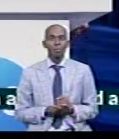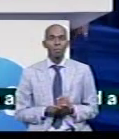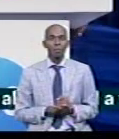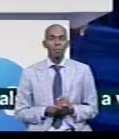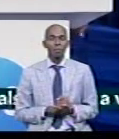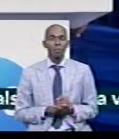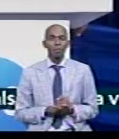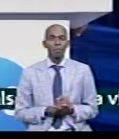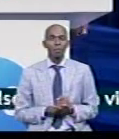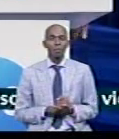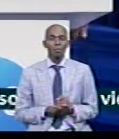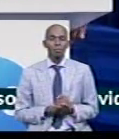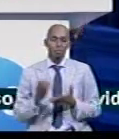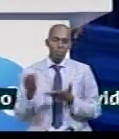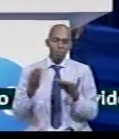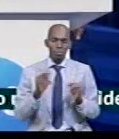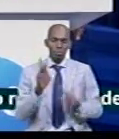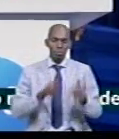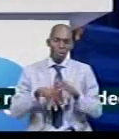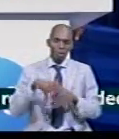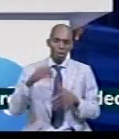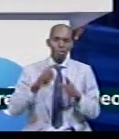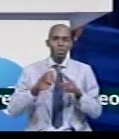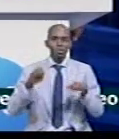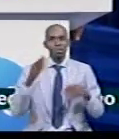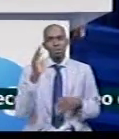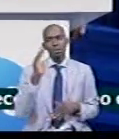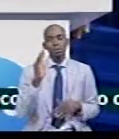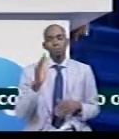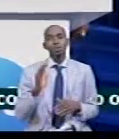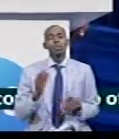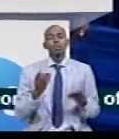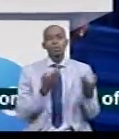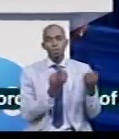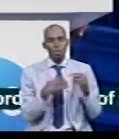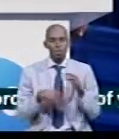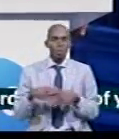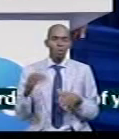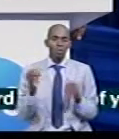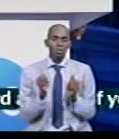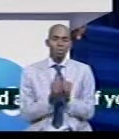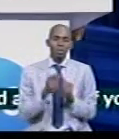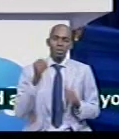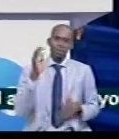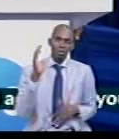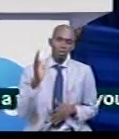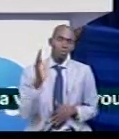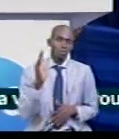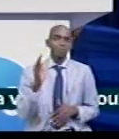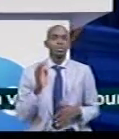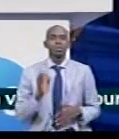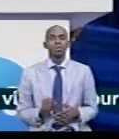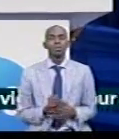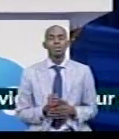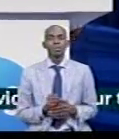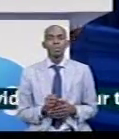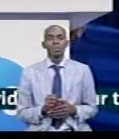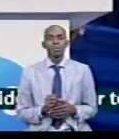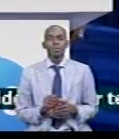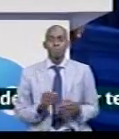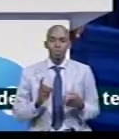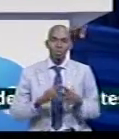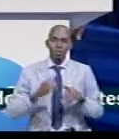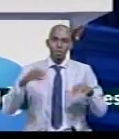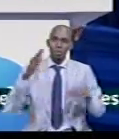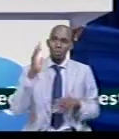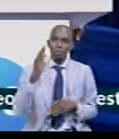Bring them forward. Bring them forward to testify of what the Lord has done.